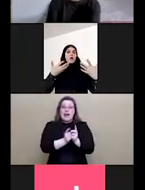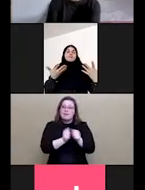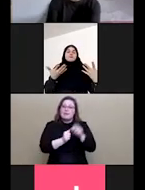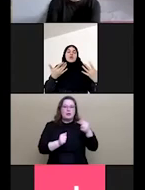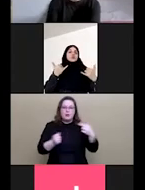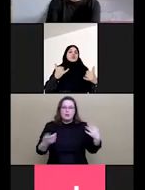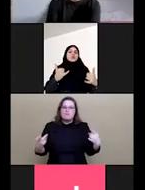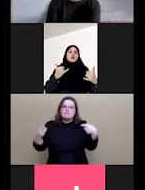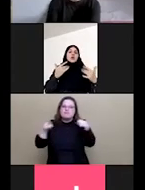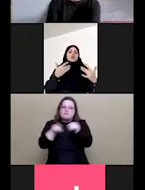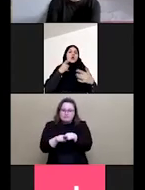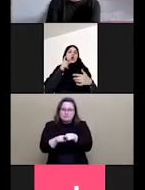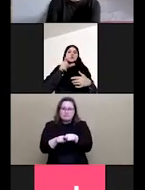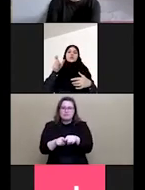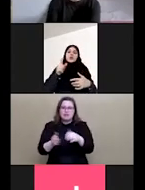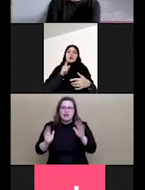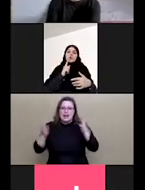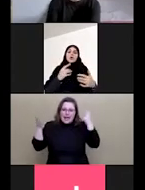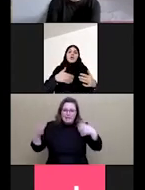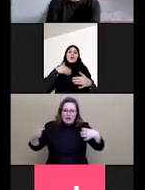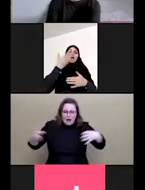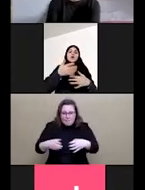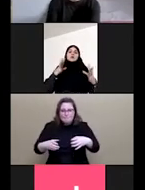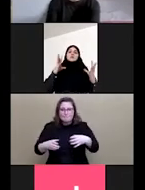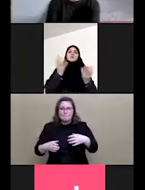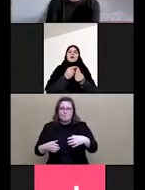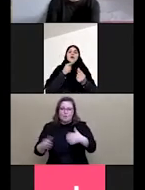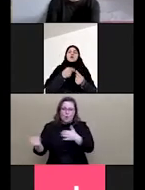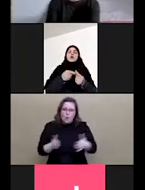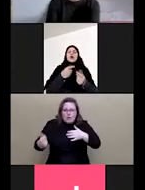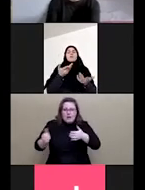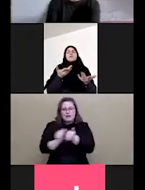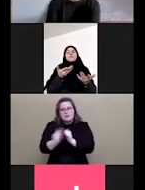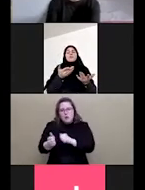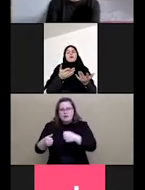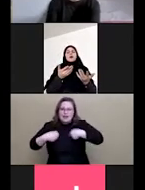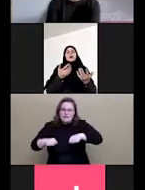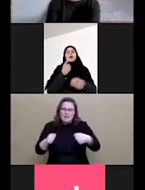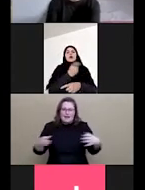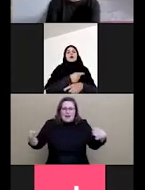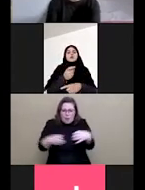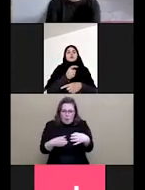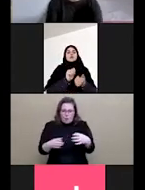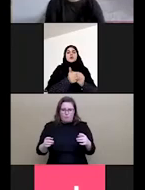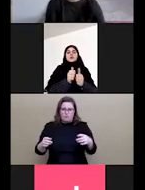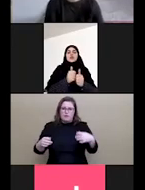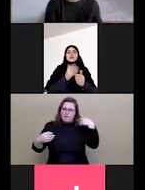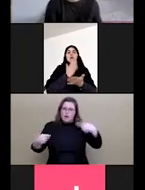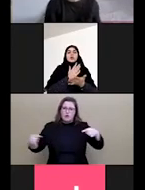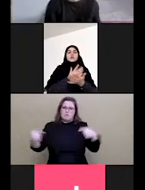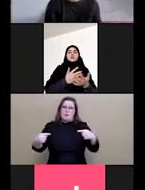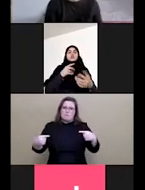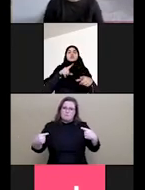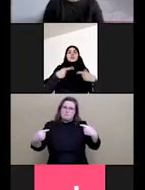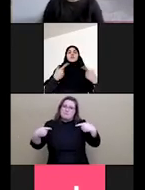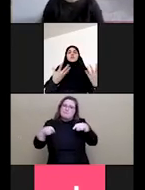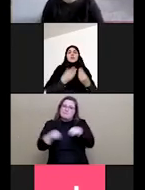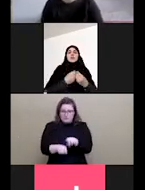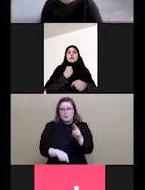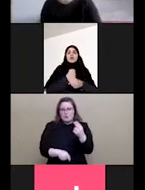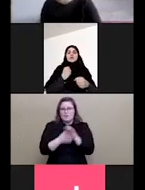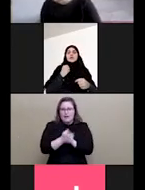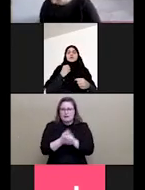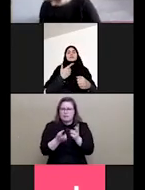living together is possible, then the mainstream politics could and should have also reconciled by now.